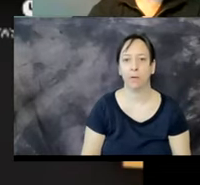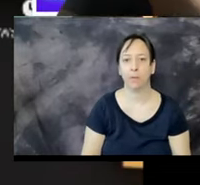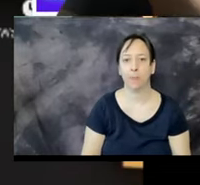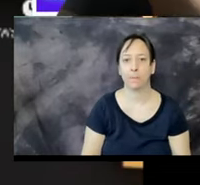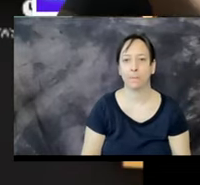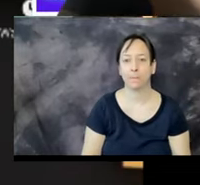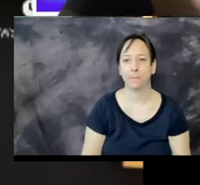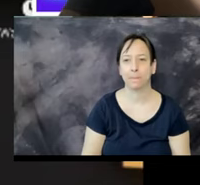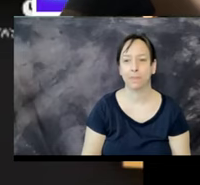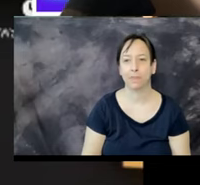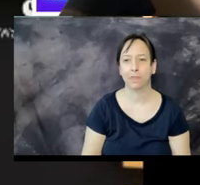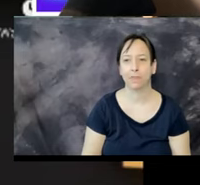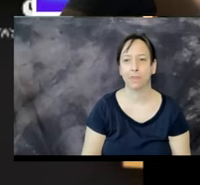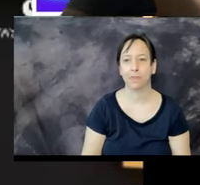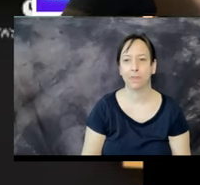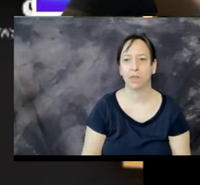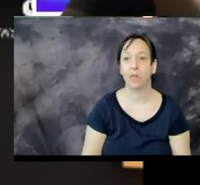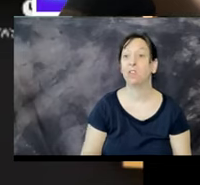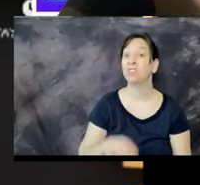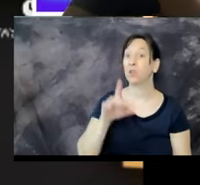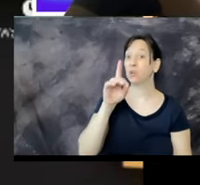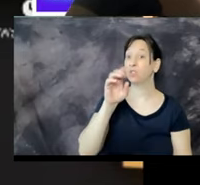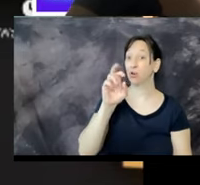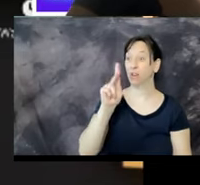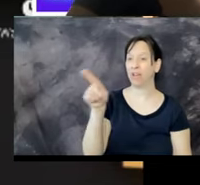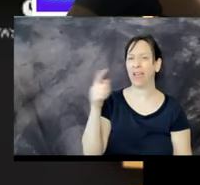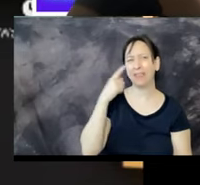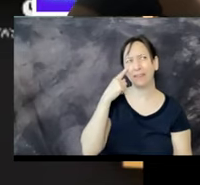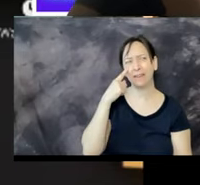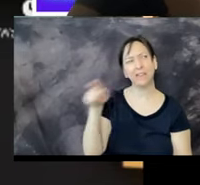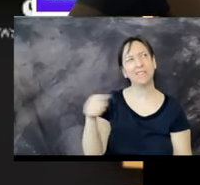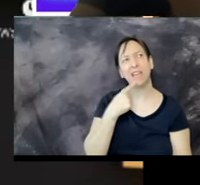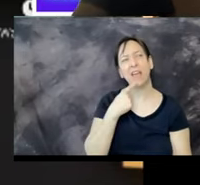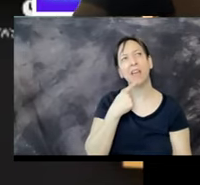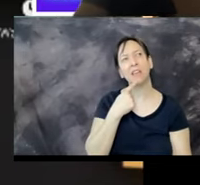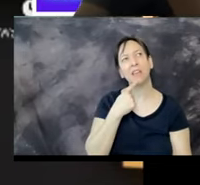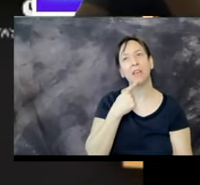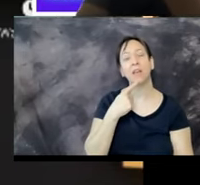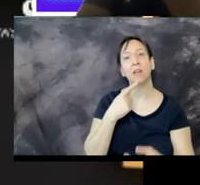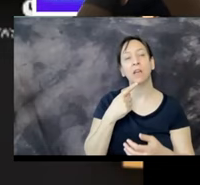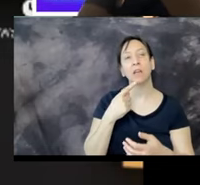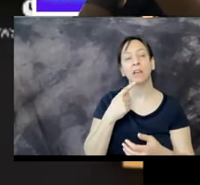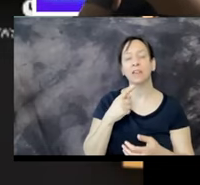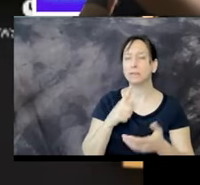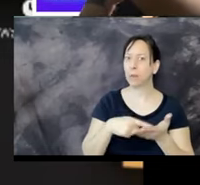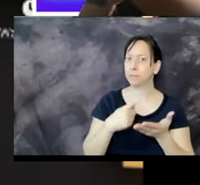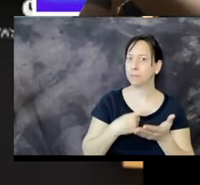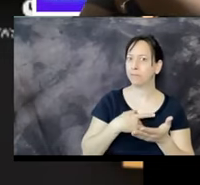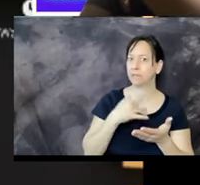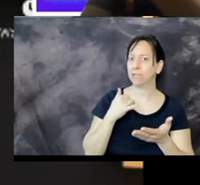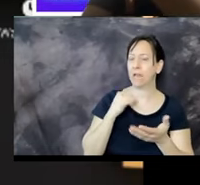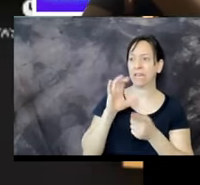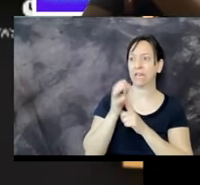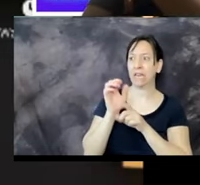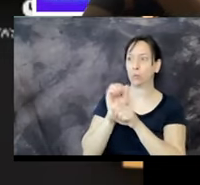So I think what Derek is implying is that sometimes it feels like caseworkers may have more power than